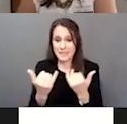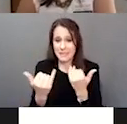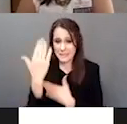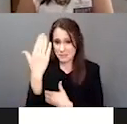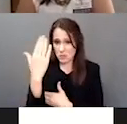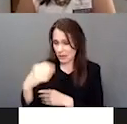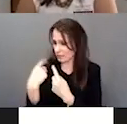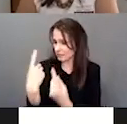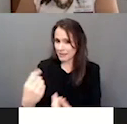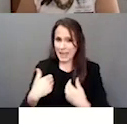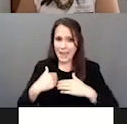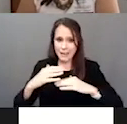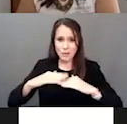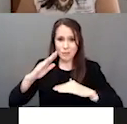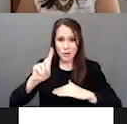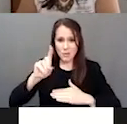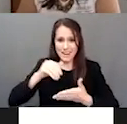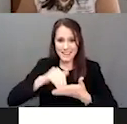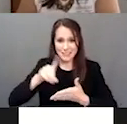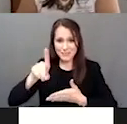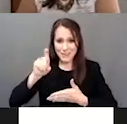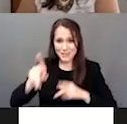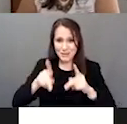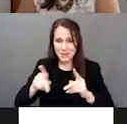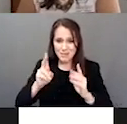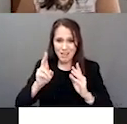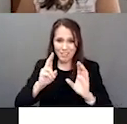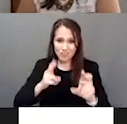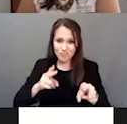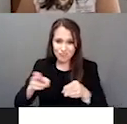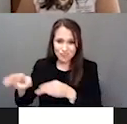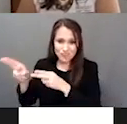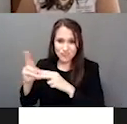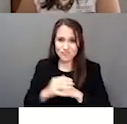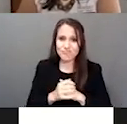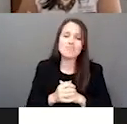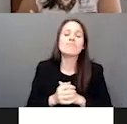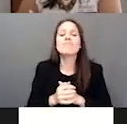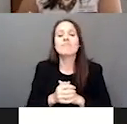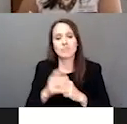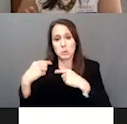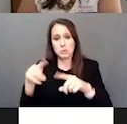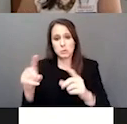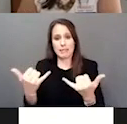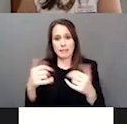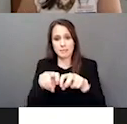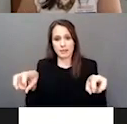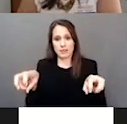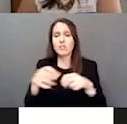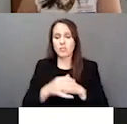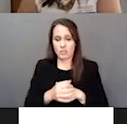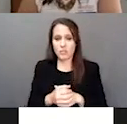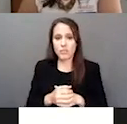over 1,100 registered attendees, which is amazing. And during this panel, we're